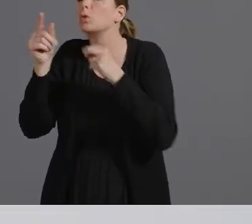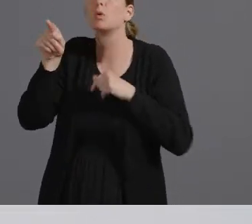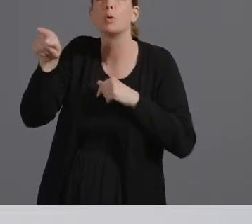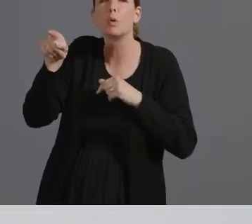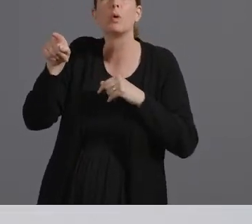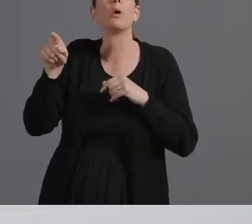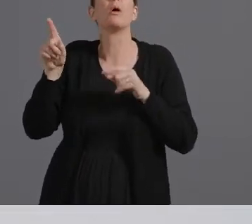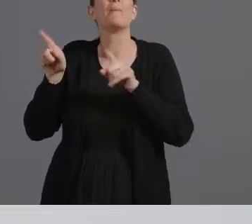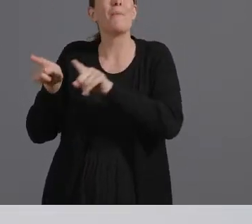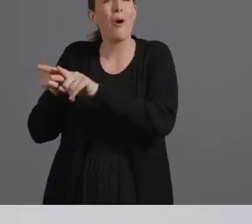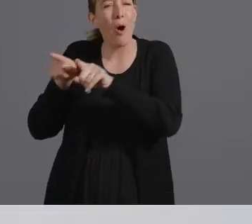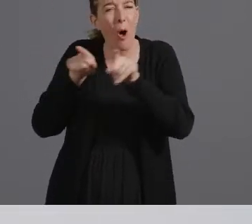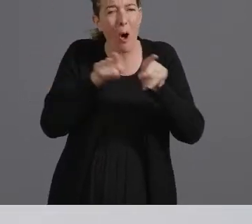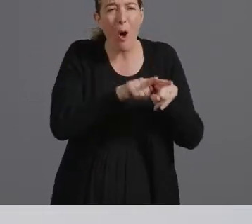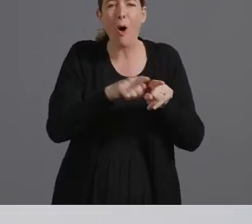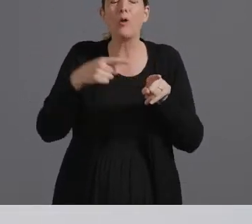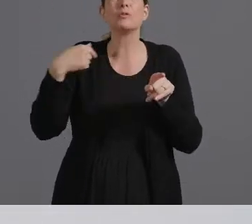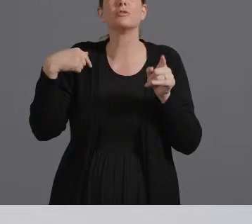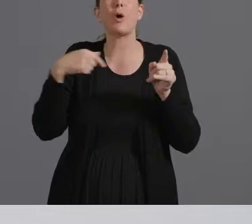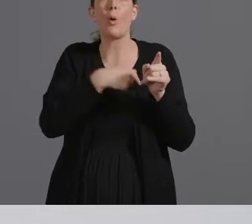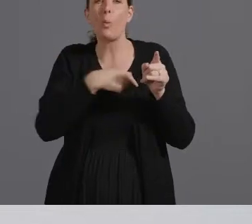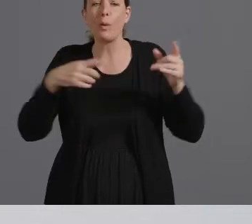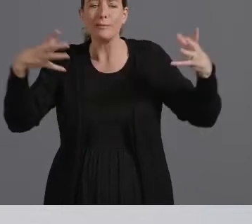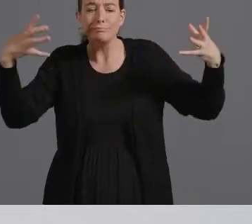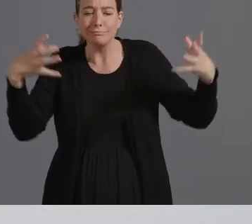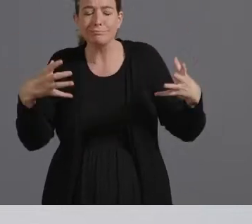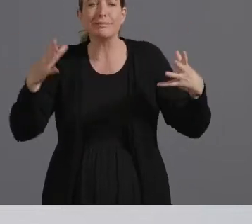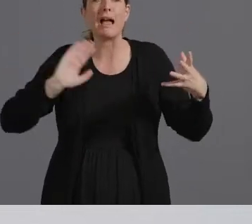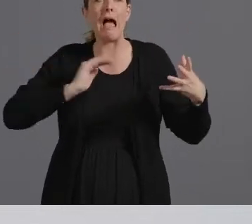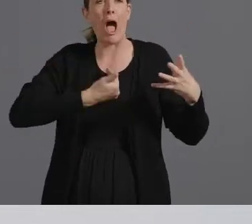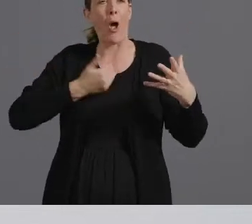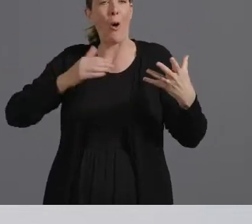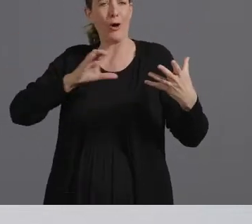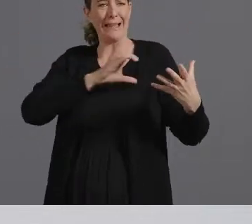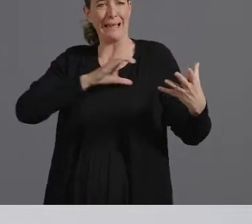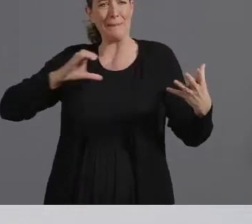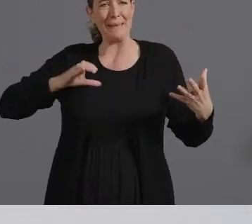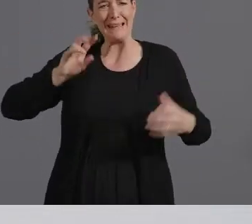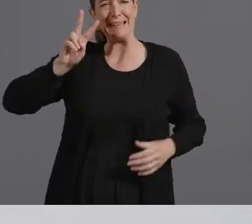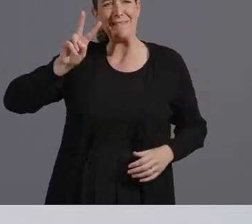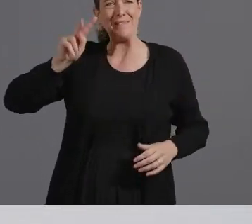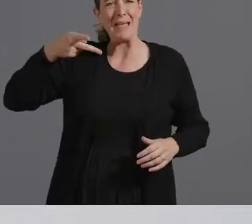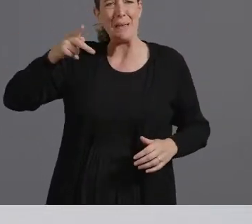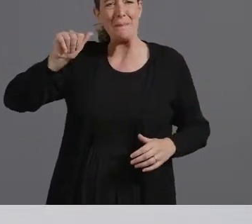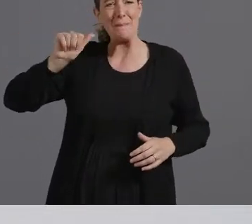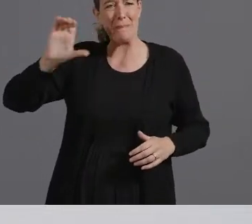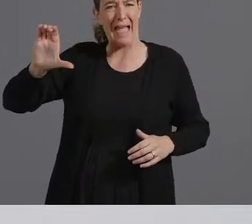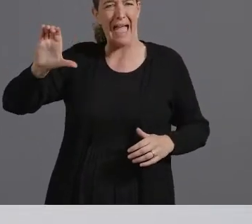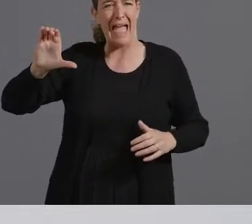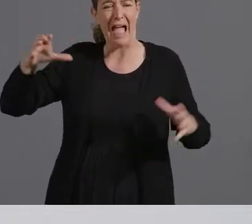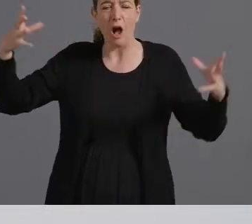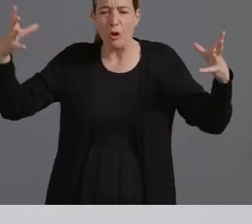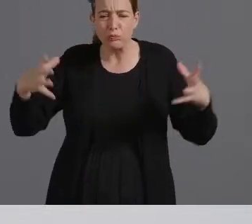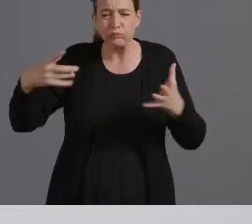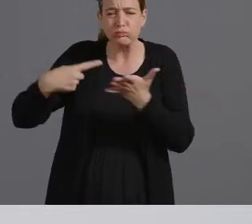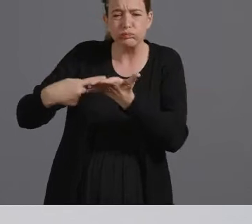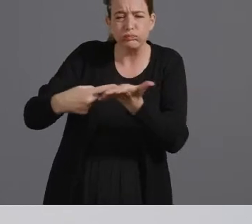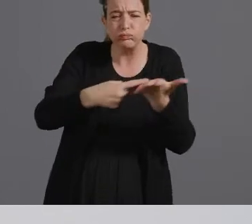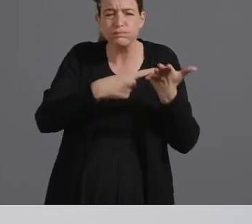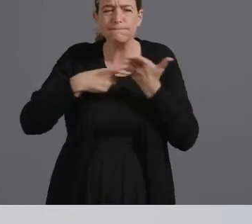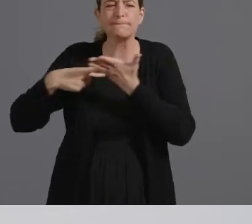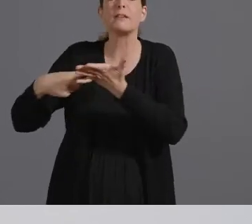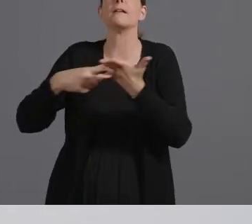up organically through conversations at VAPAC, based on the risk and the data that we had been seeing. So we put